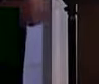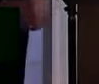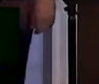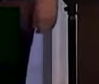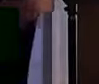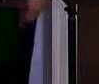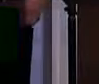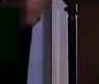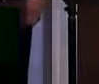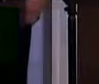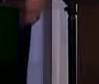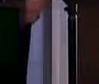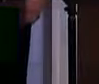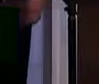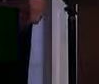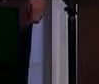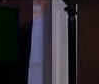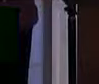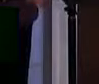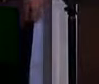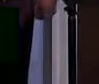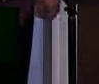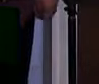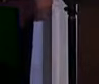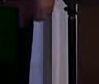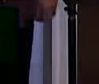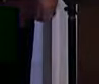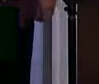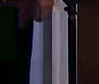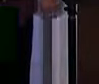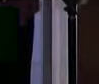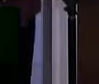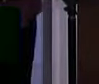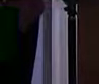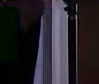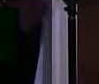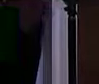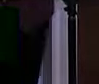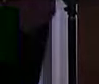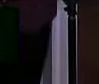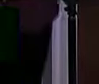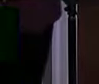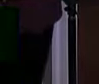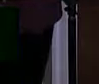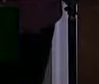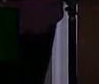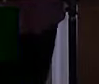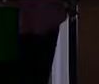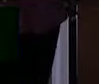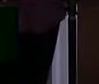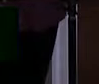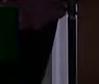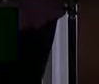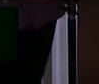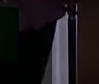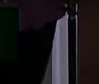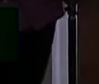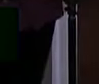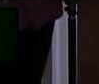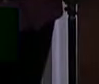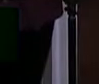coward? Come on, Martina. You're full of strong stuff. It's no accident that you stand out among all the upcoming young